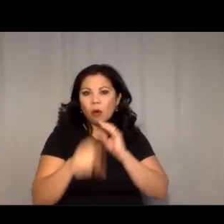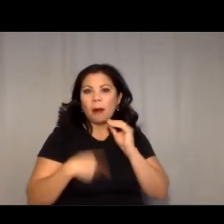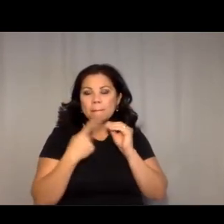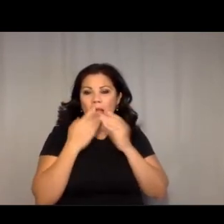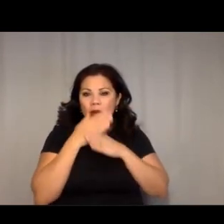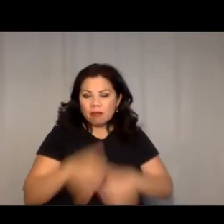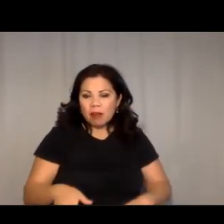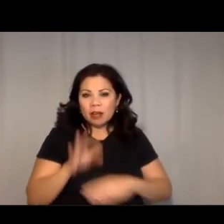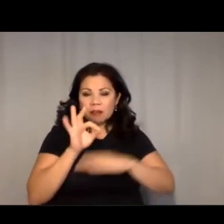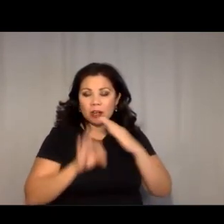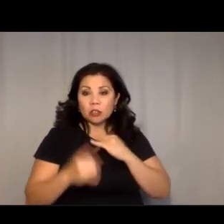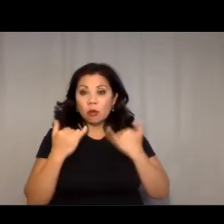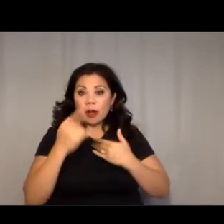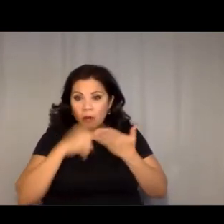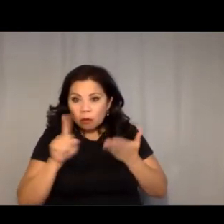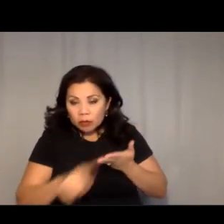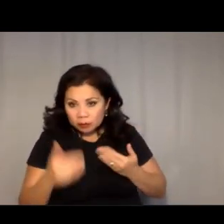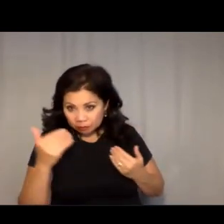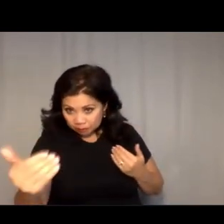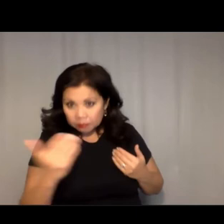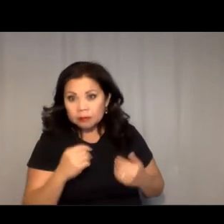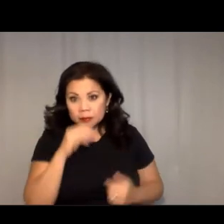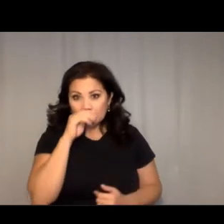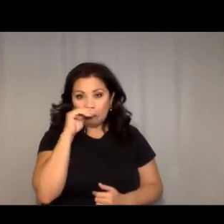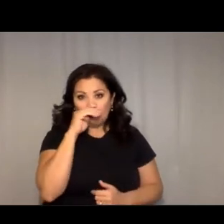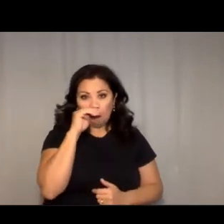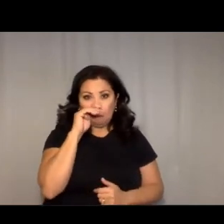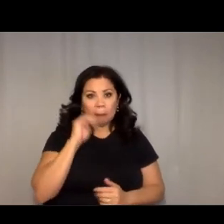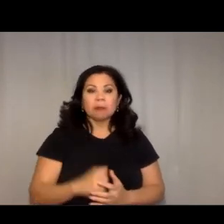So go ahead and look that up now if you would like.